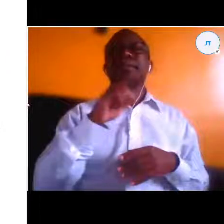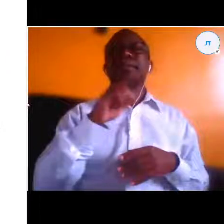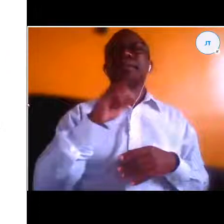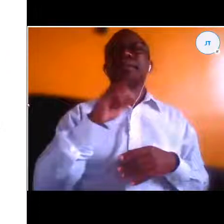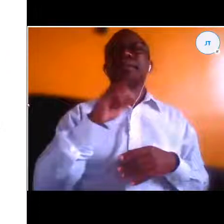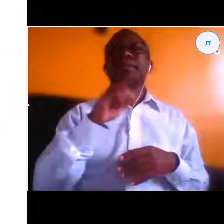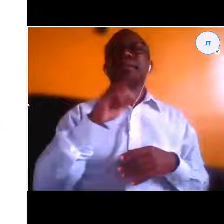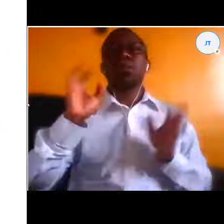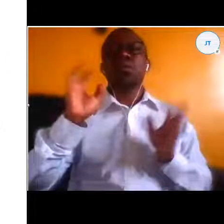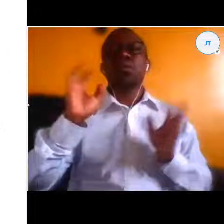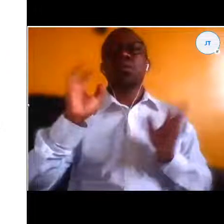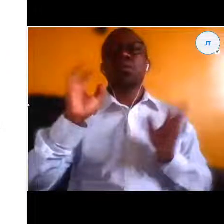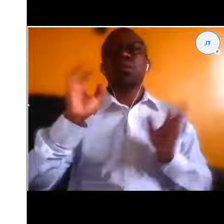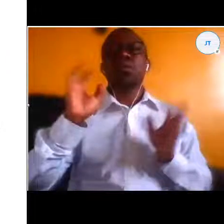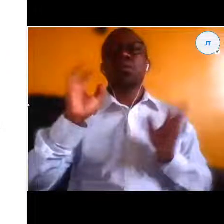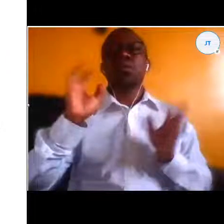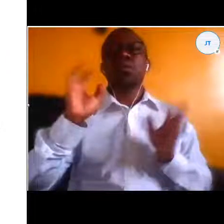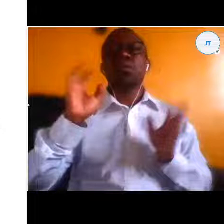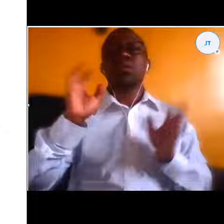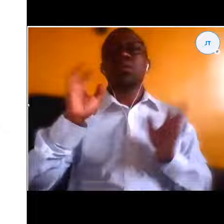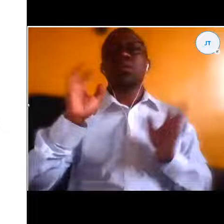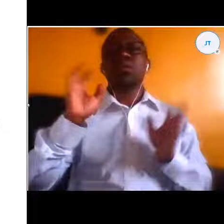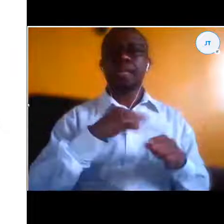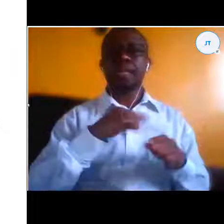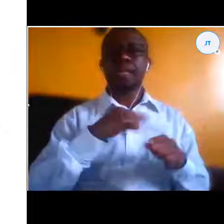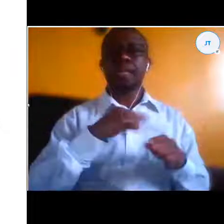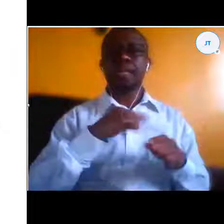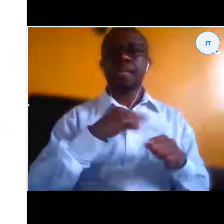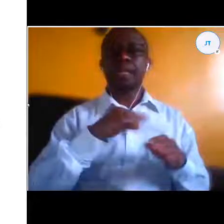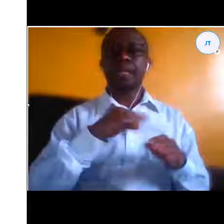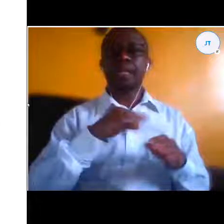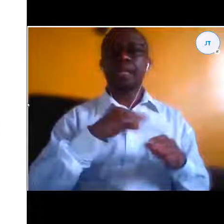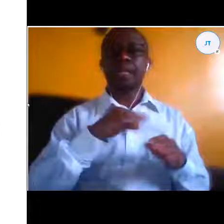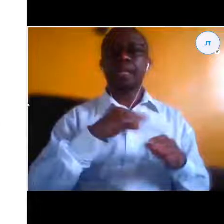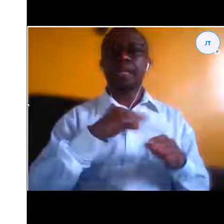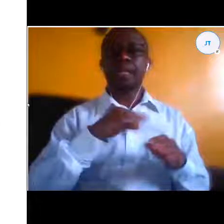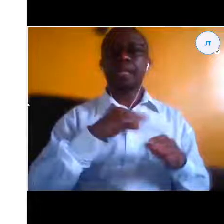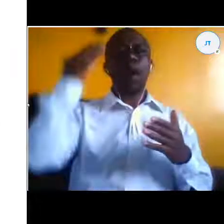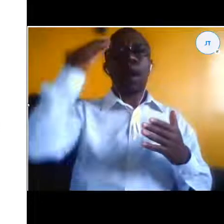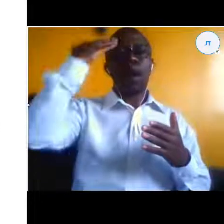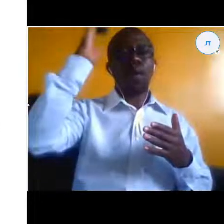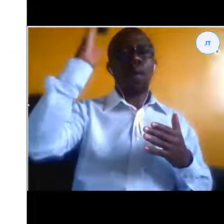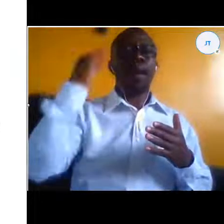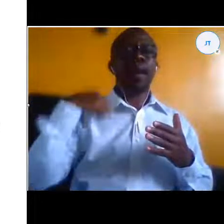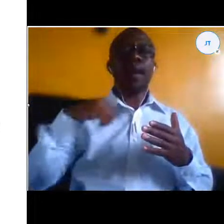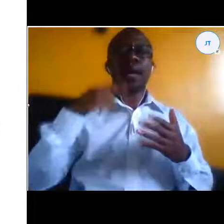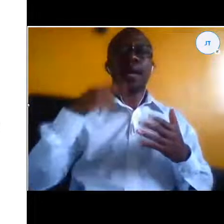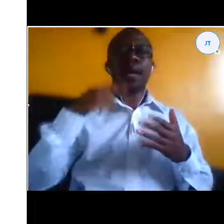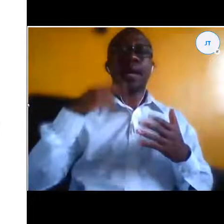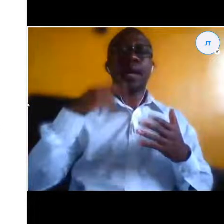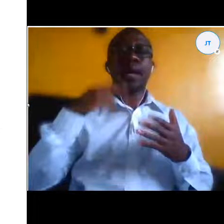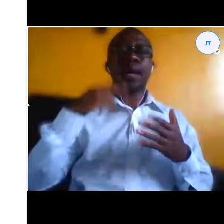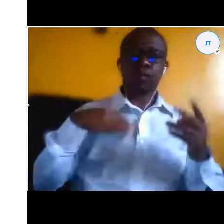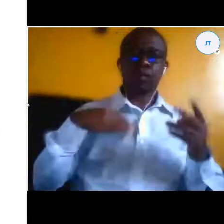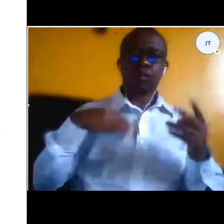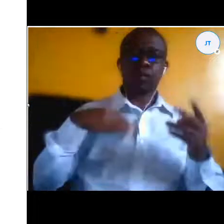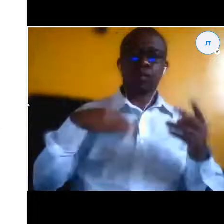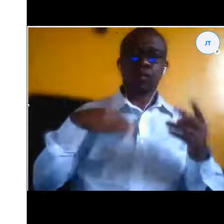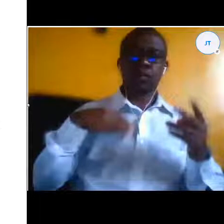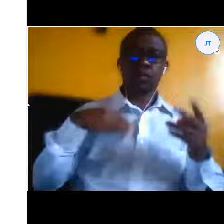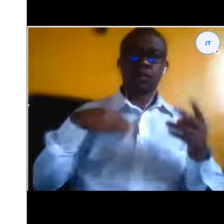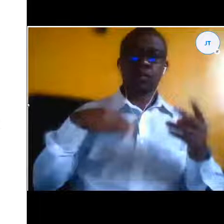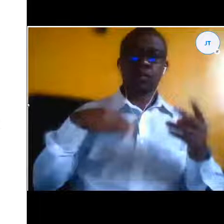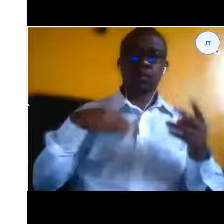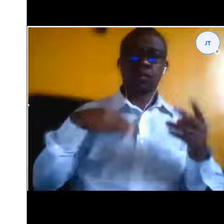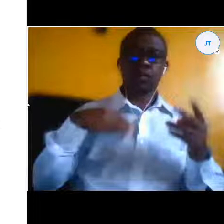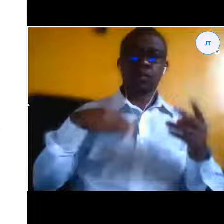need to ensure that we are visible at national, regional, and continental levels, so that we